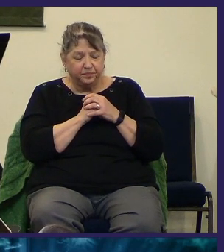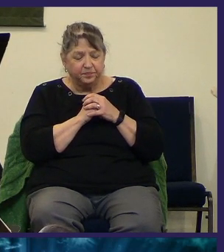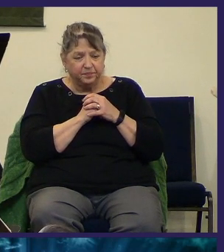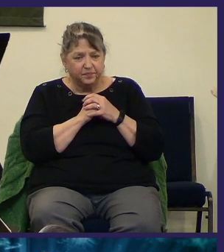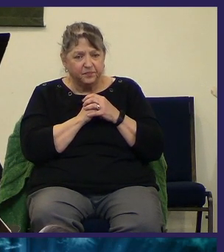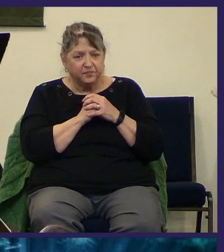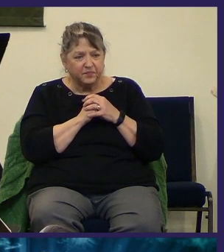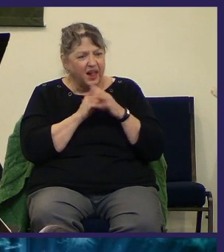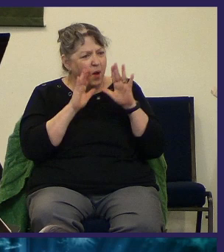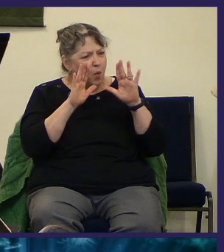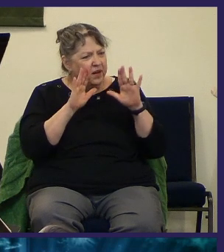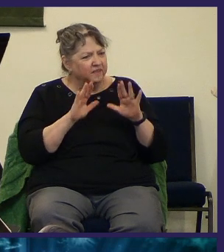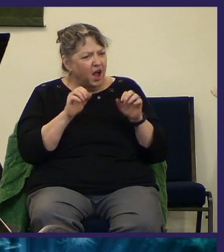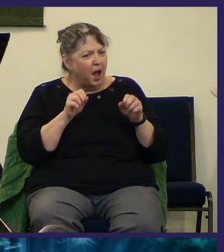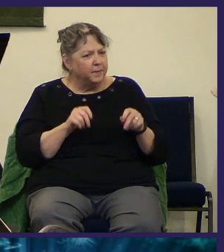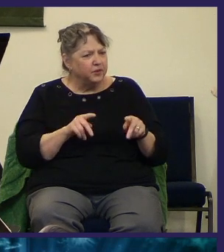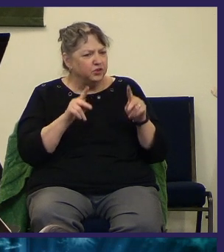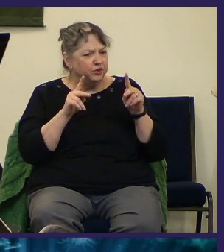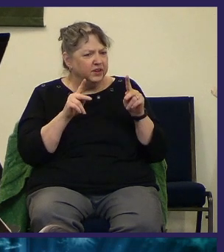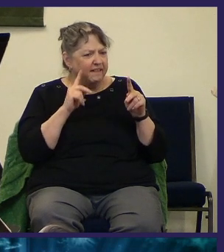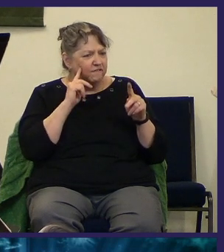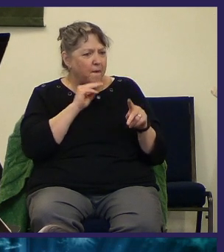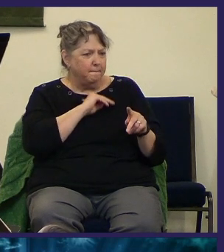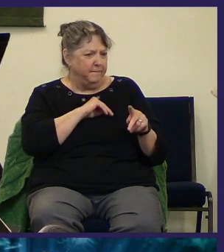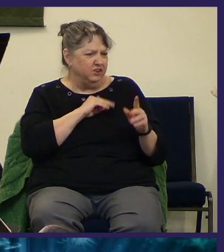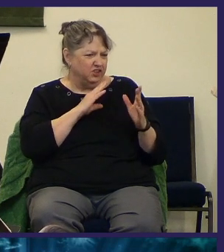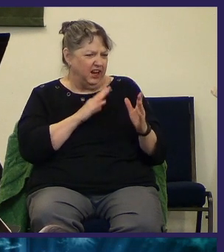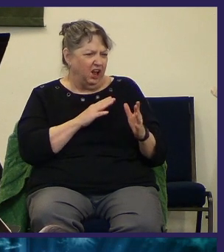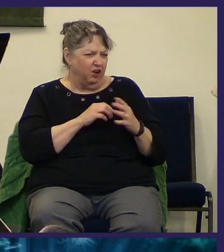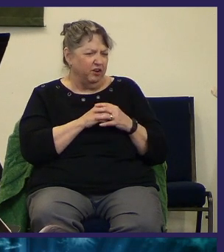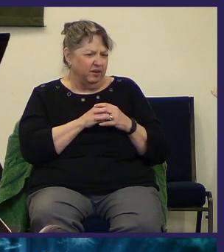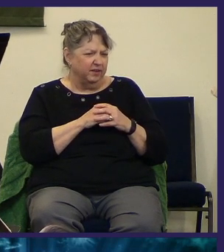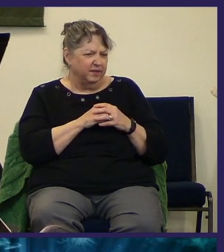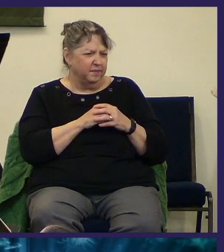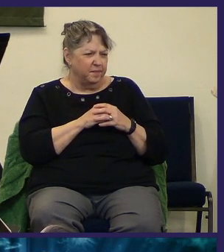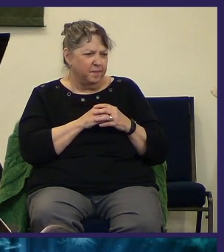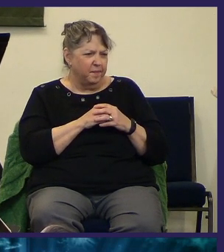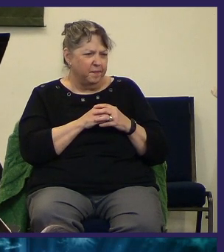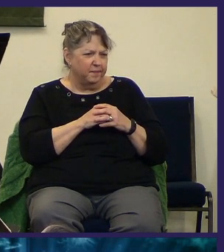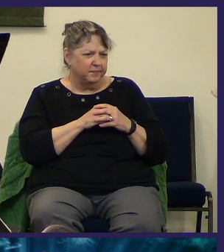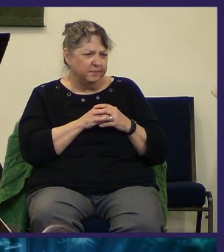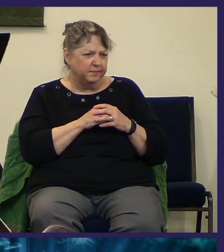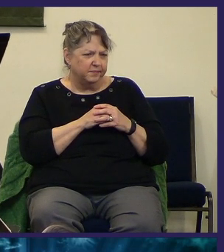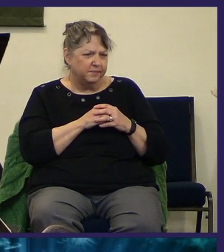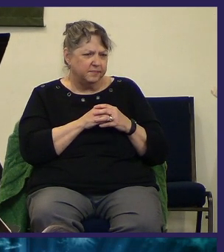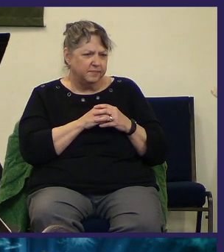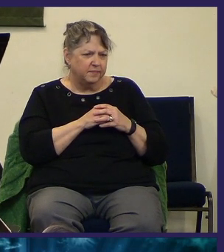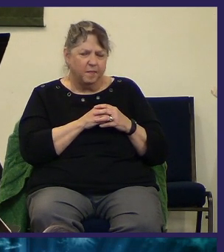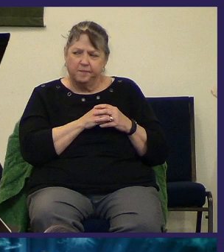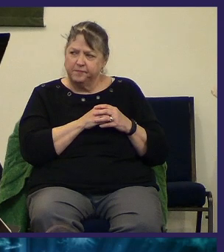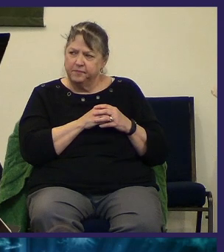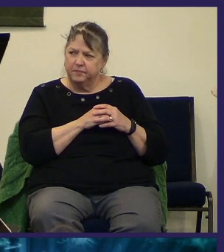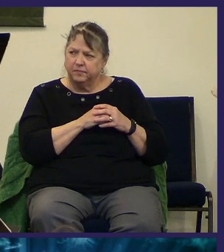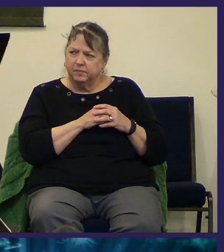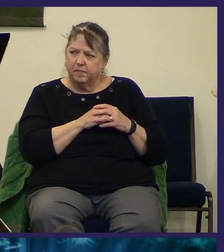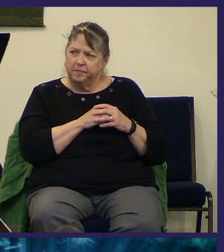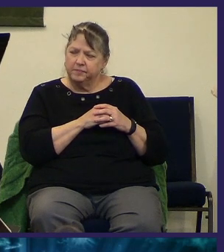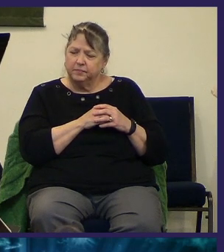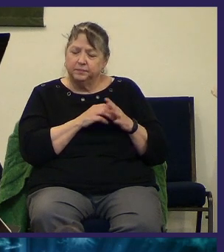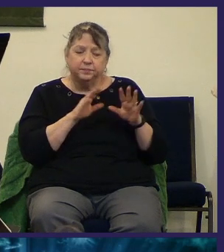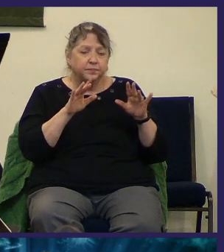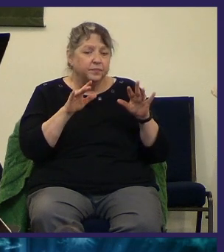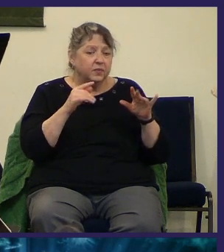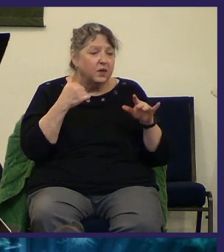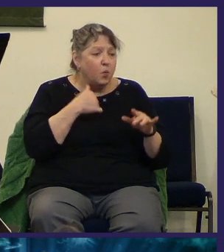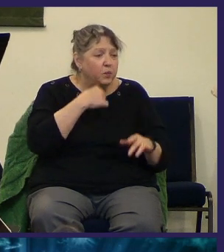it what a wonderful opportunity it was for her to to do that missionary trip we think